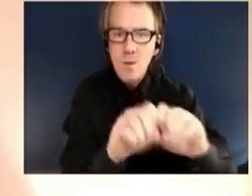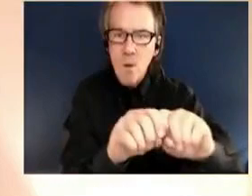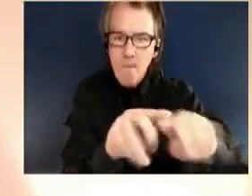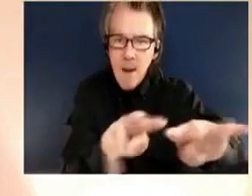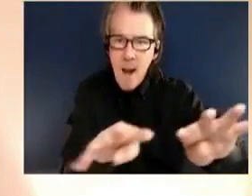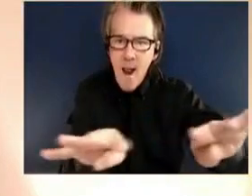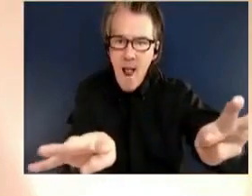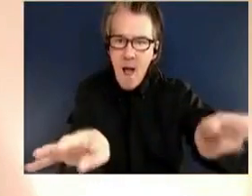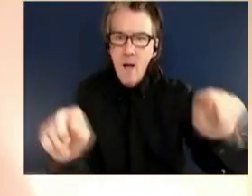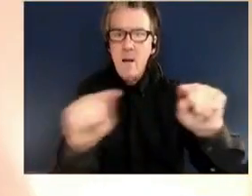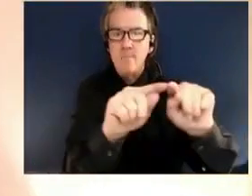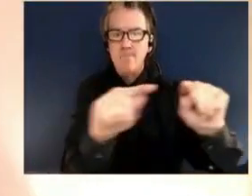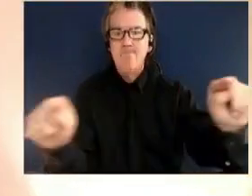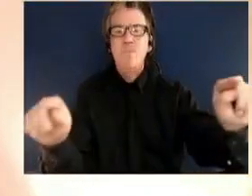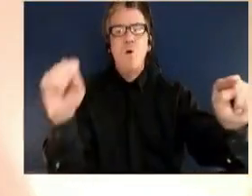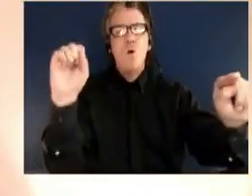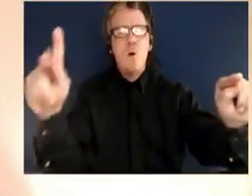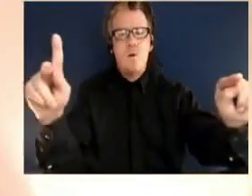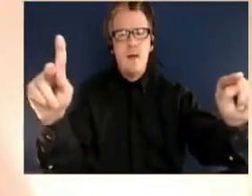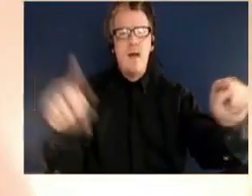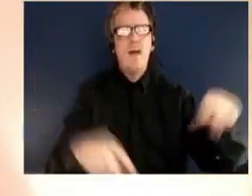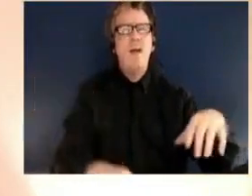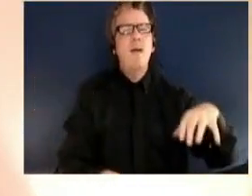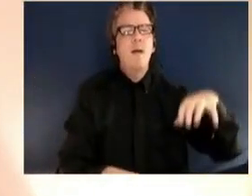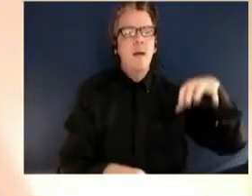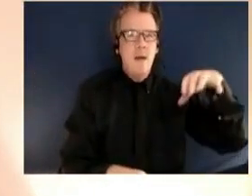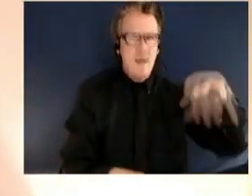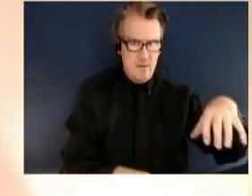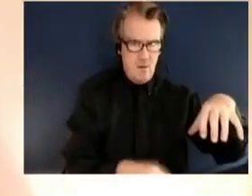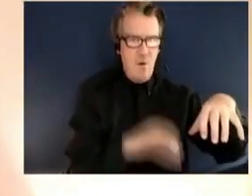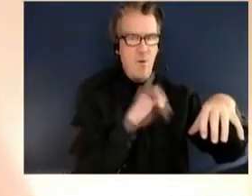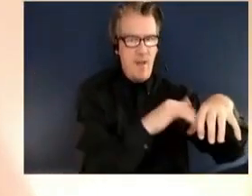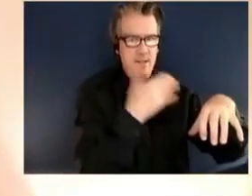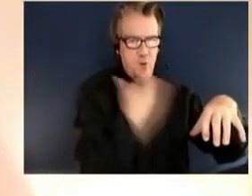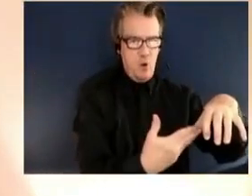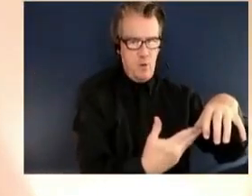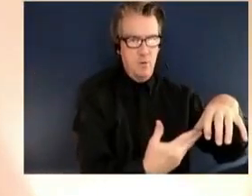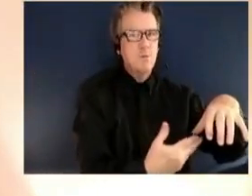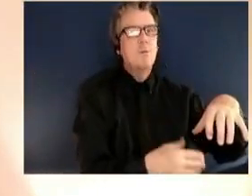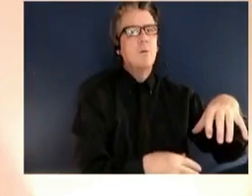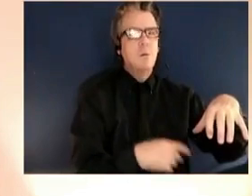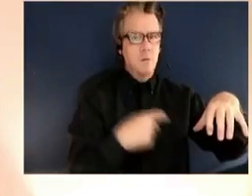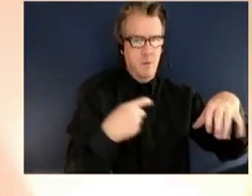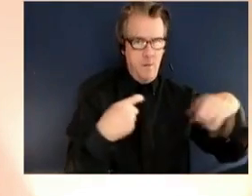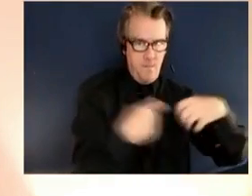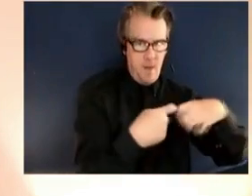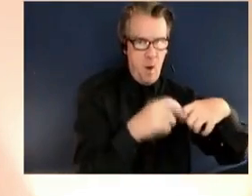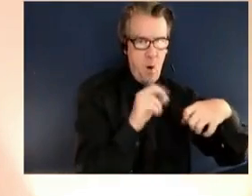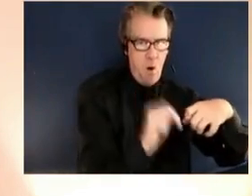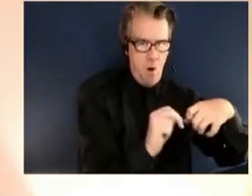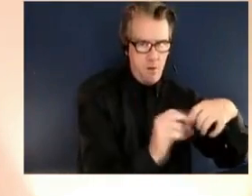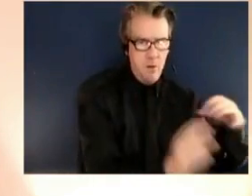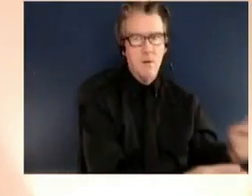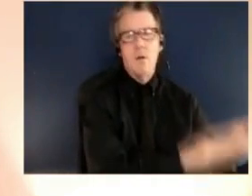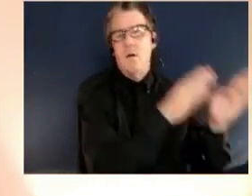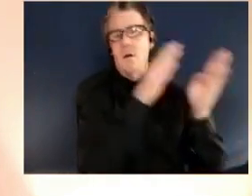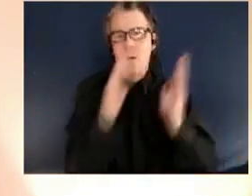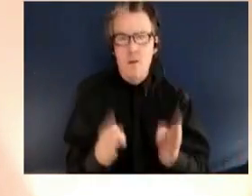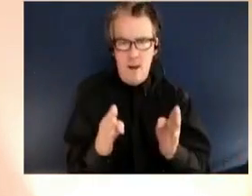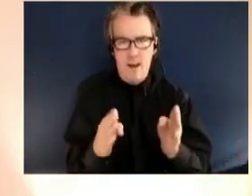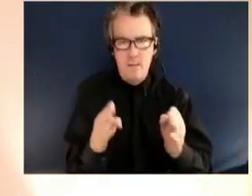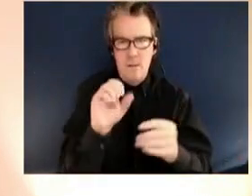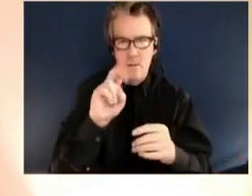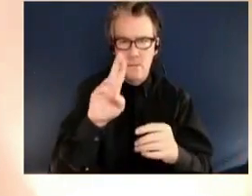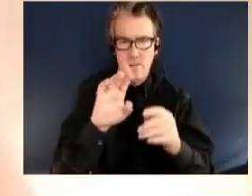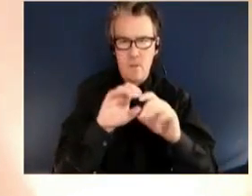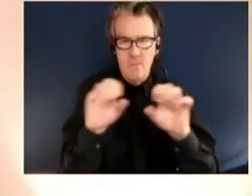then continue the patrol. We don't want to wait until we patrol the entire line because it just takes longer to do.